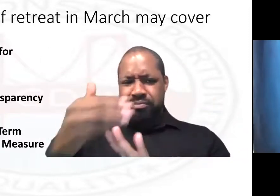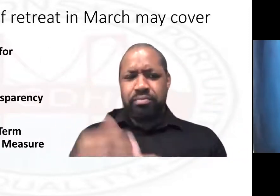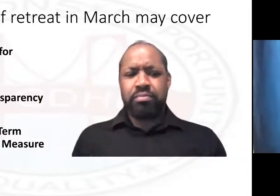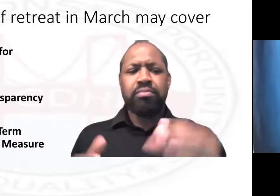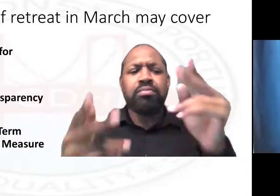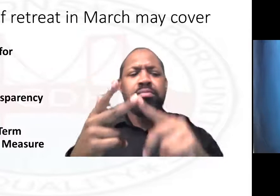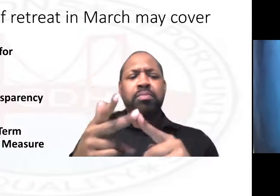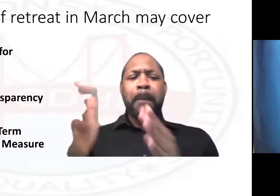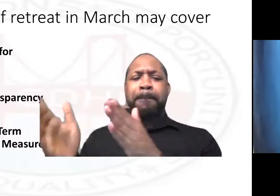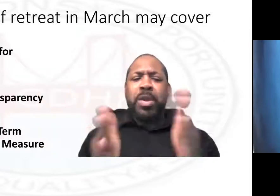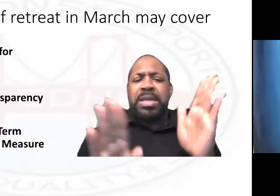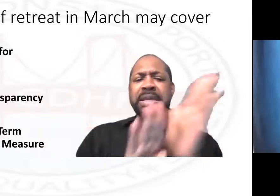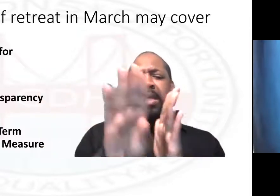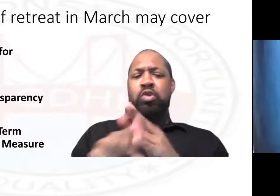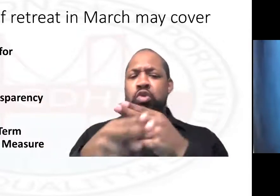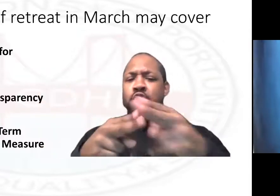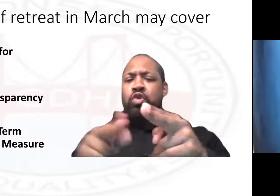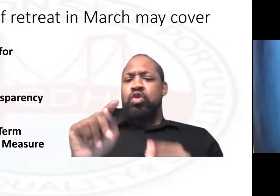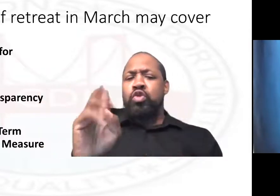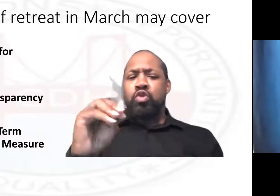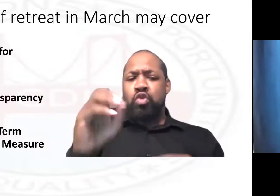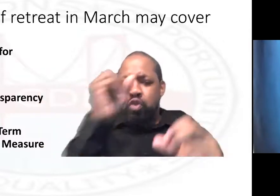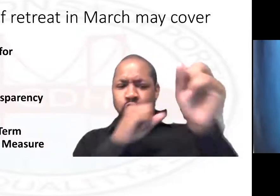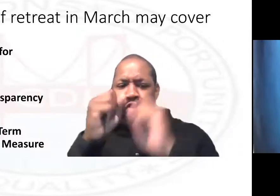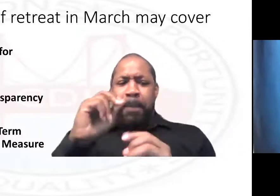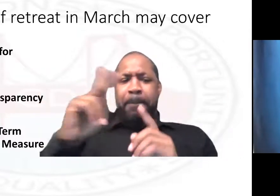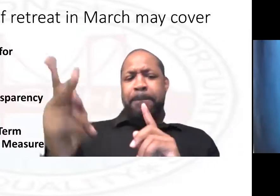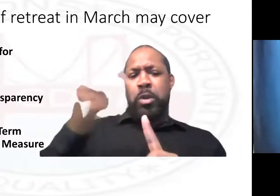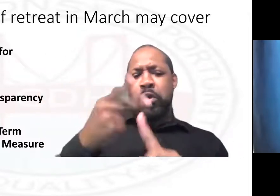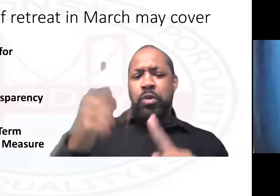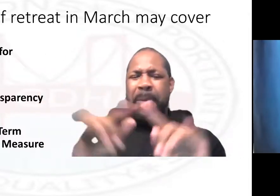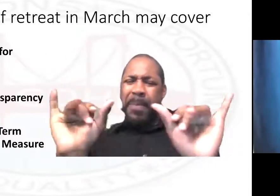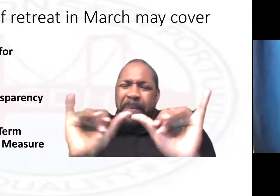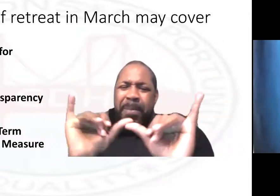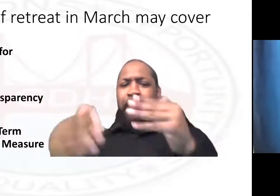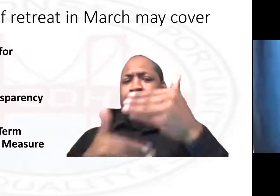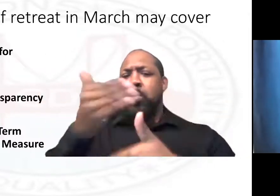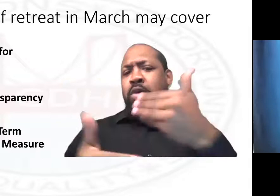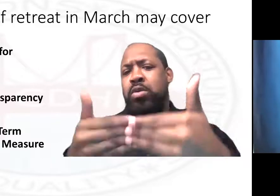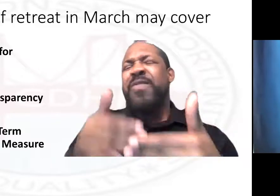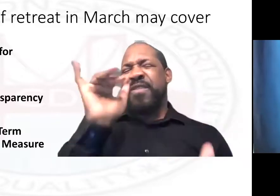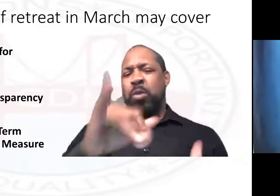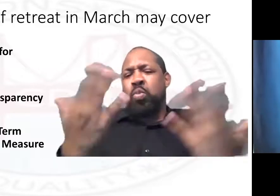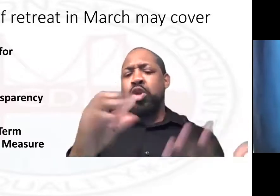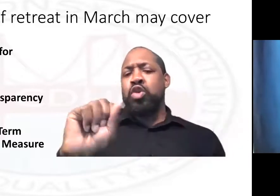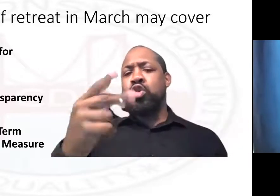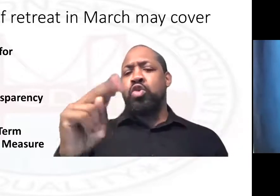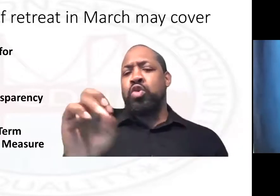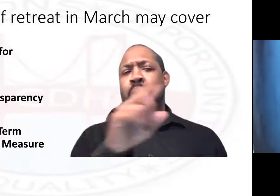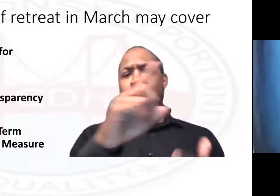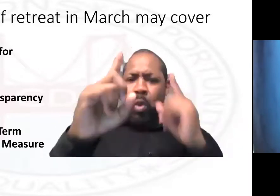and transparency, which is extremely vital. And then the plan to develop short-term strategy and priorities to measure progress.